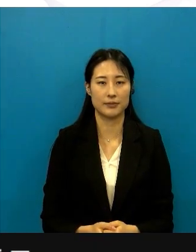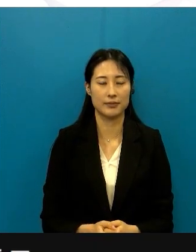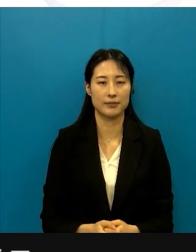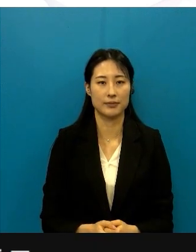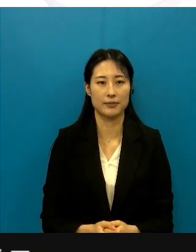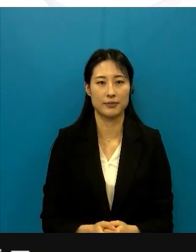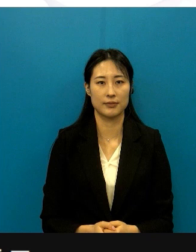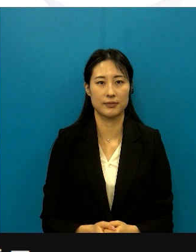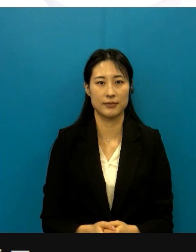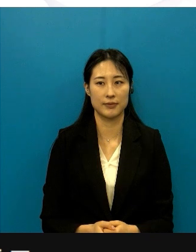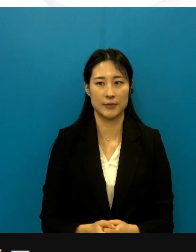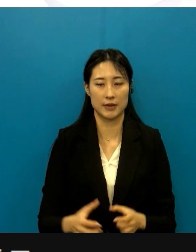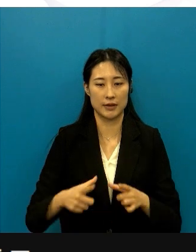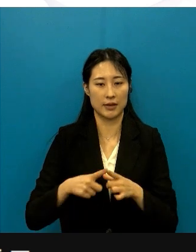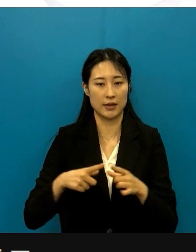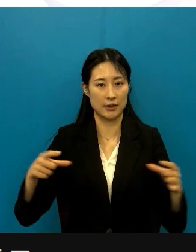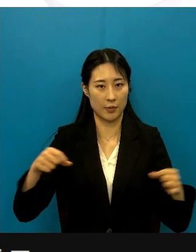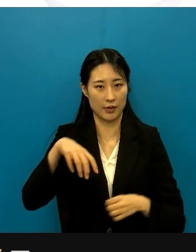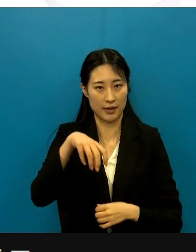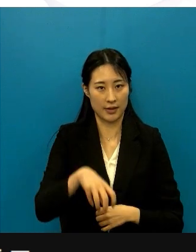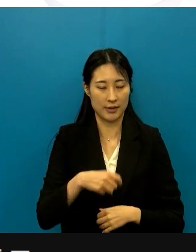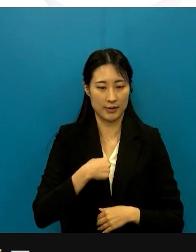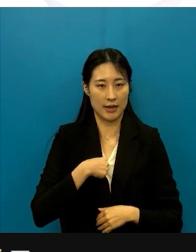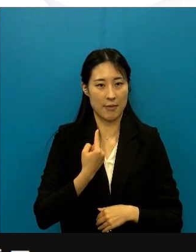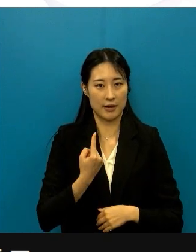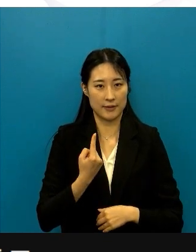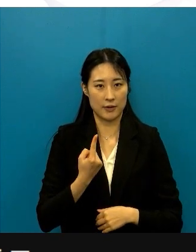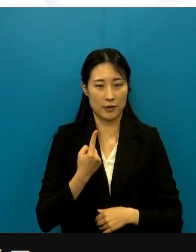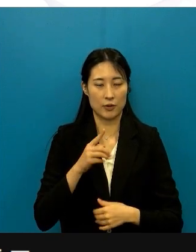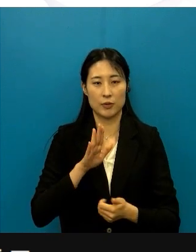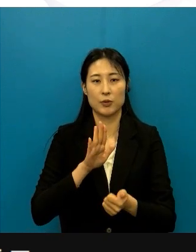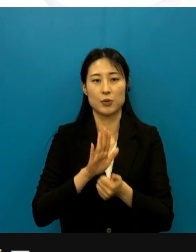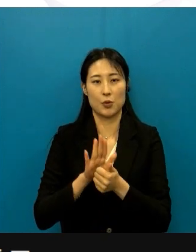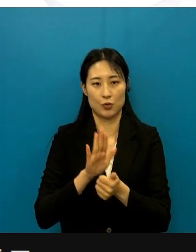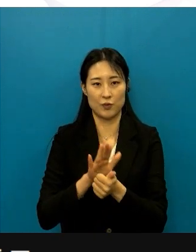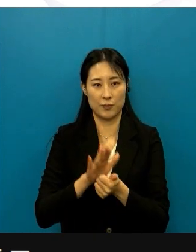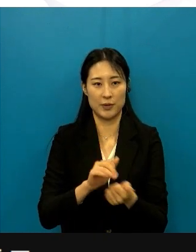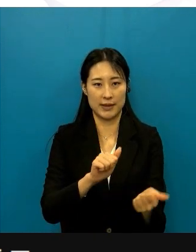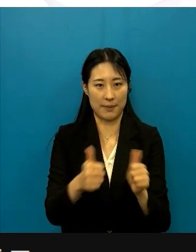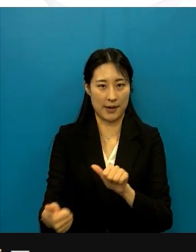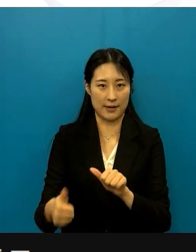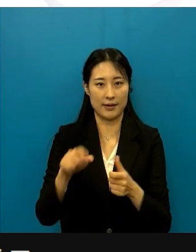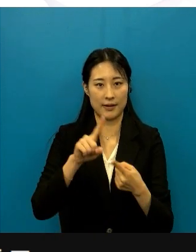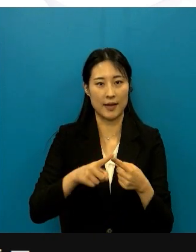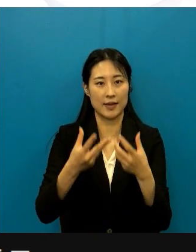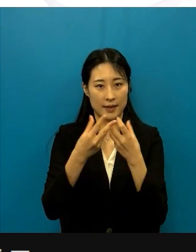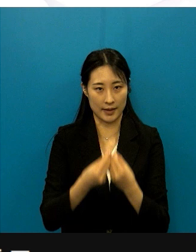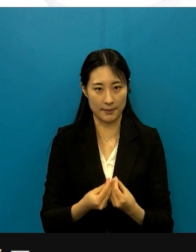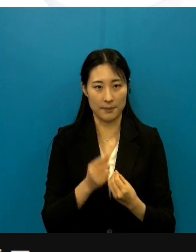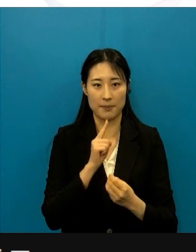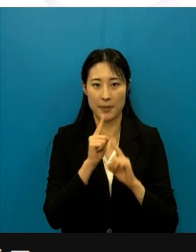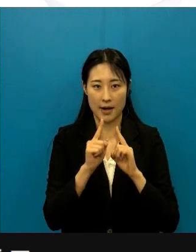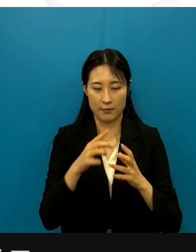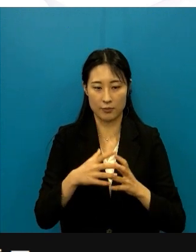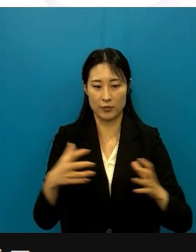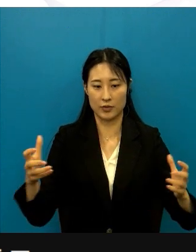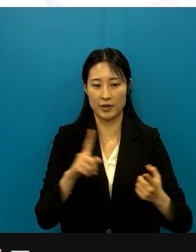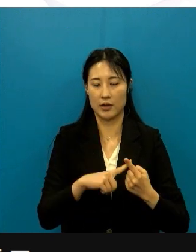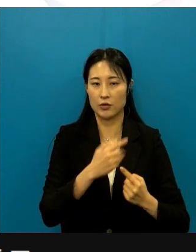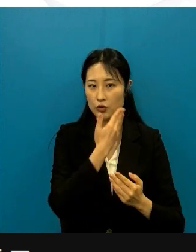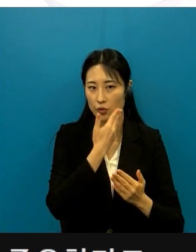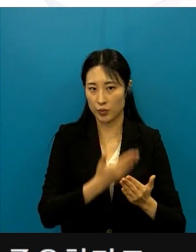discuss voluntary assisted dying, VAD, cases in Japan, and the Japanese view